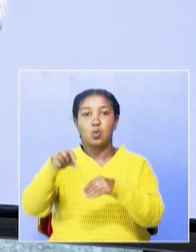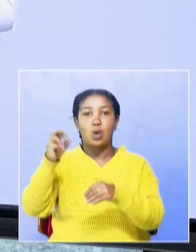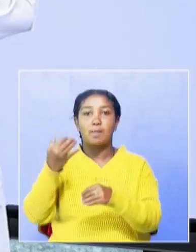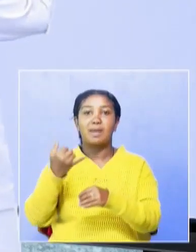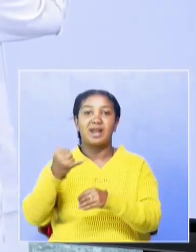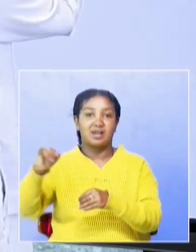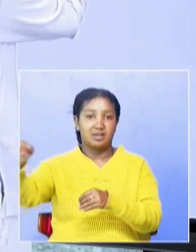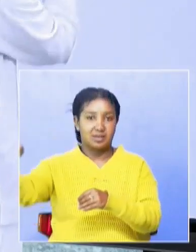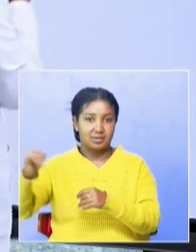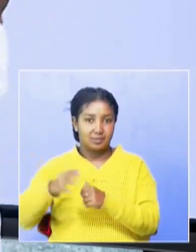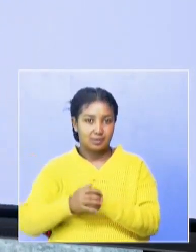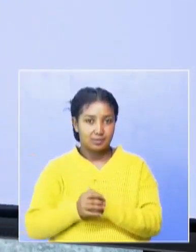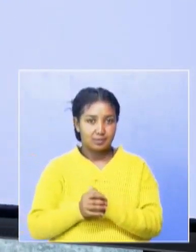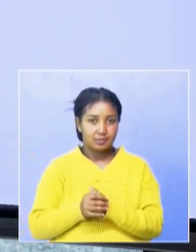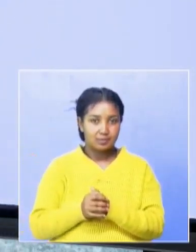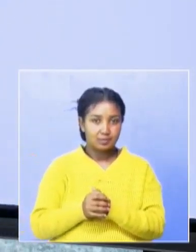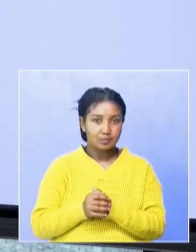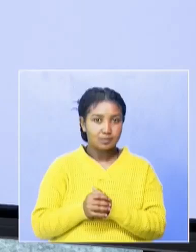were playing.